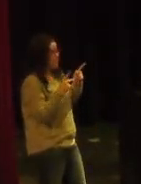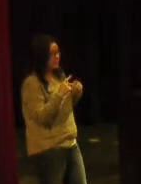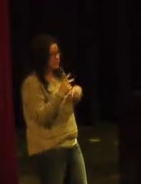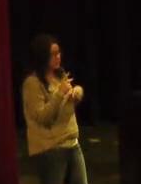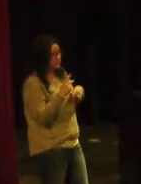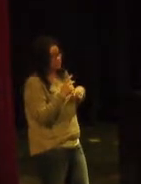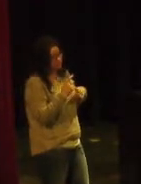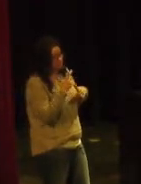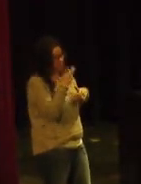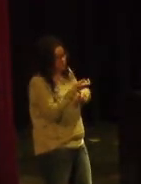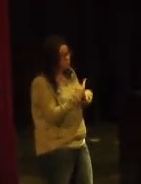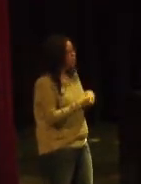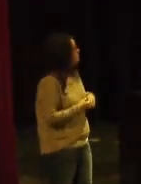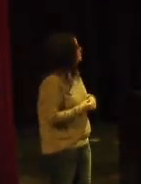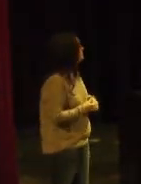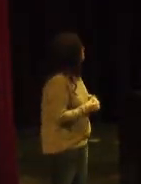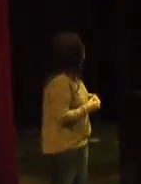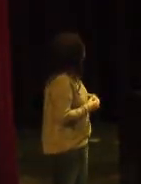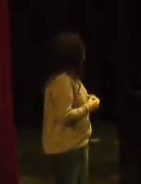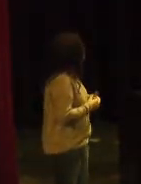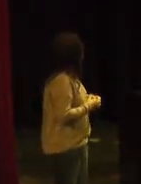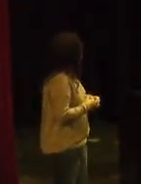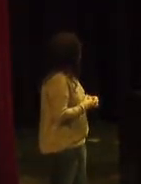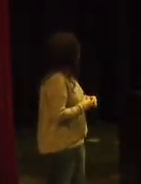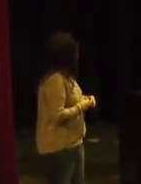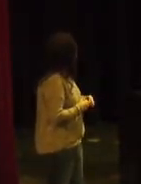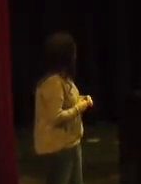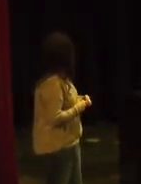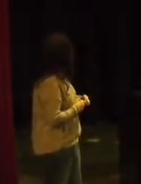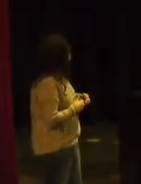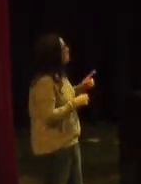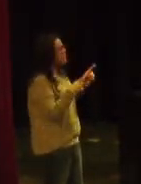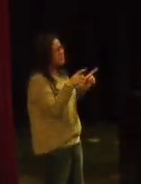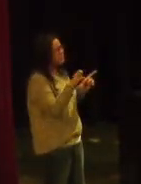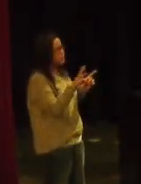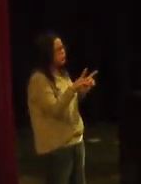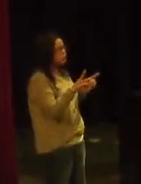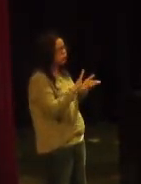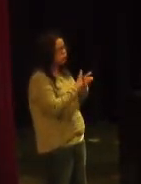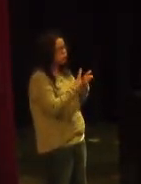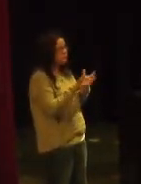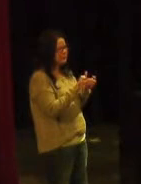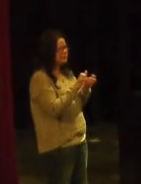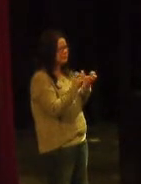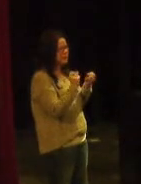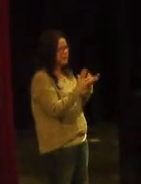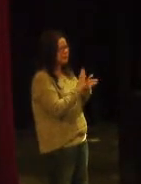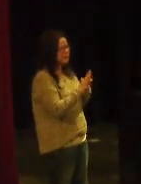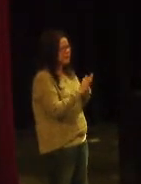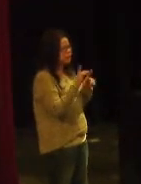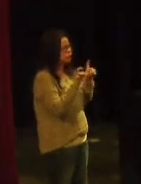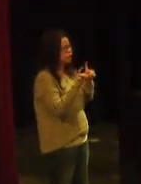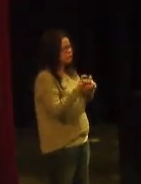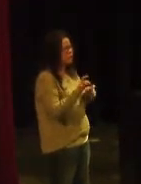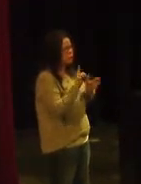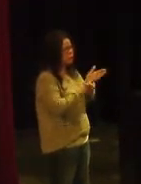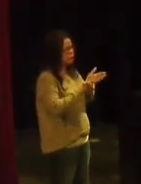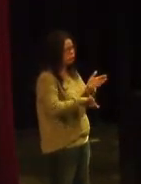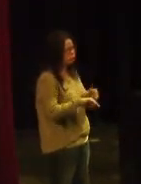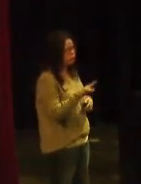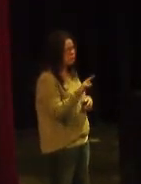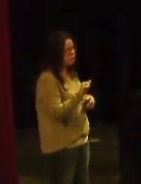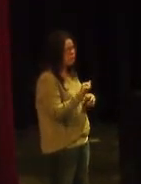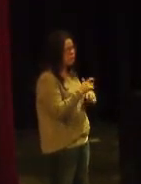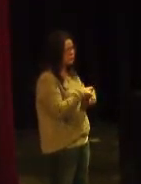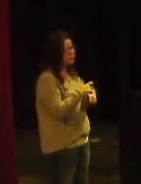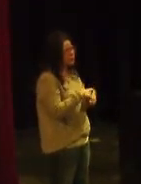Latino, Huffington Post Latino Voices. The Pew Hispanic Center does a lot of nice survey research. The LA Times, like I